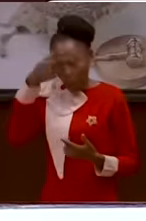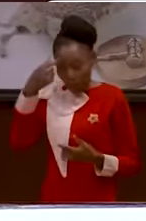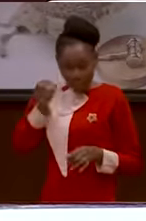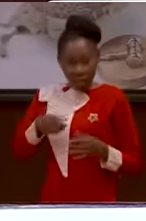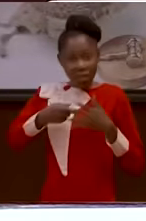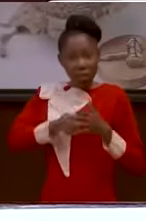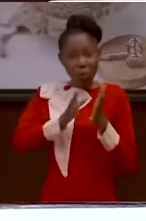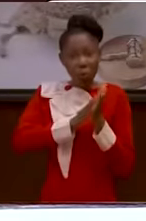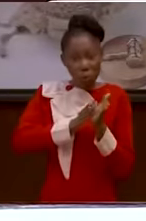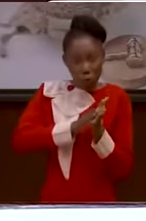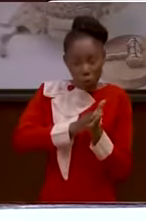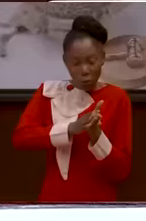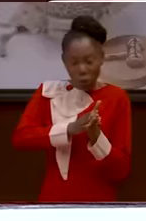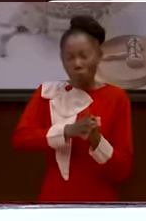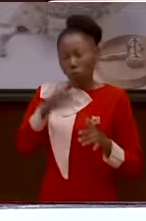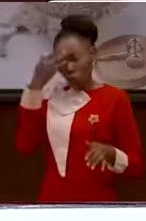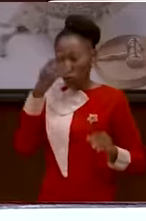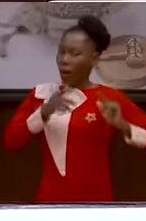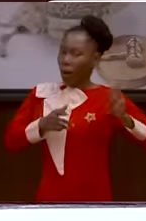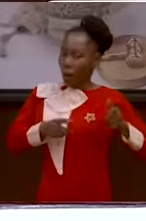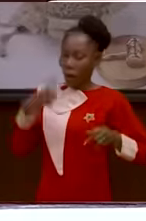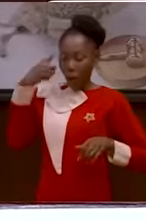and everything. But for now,